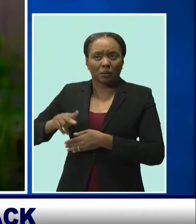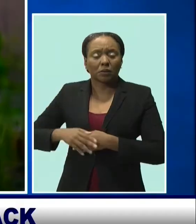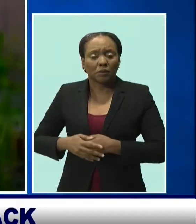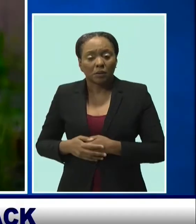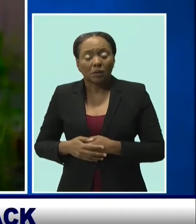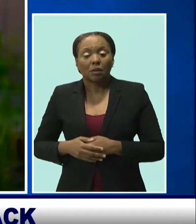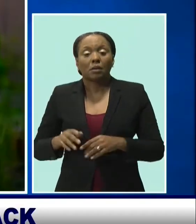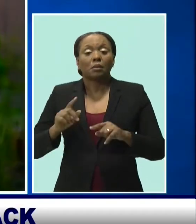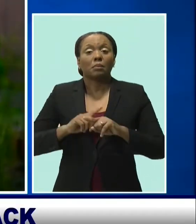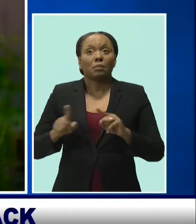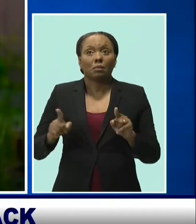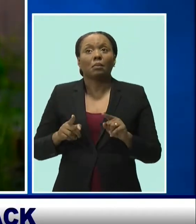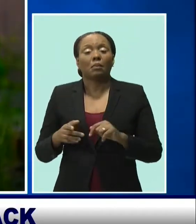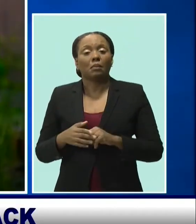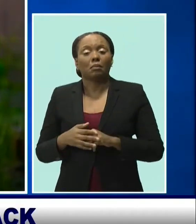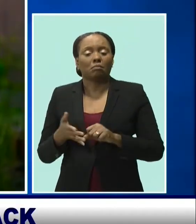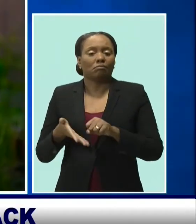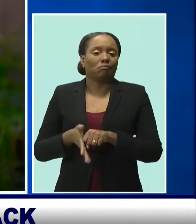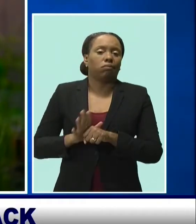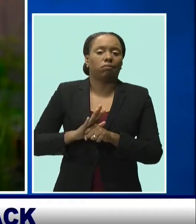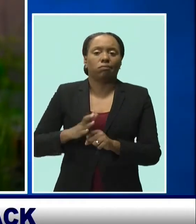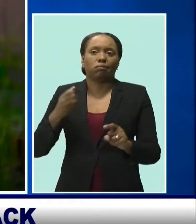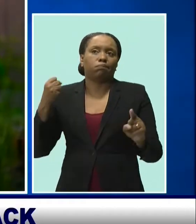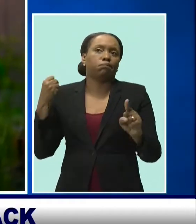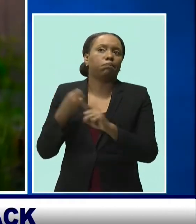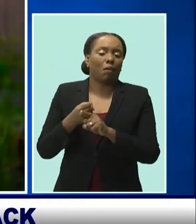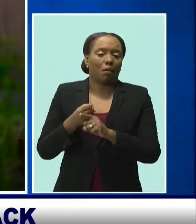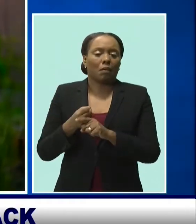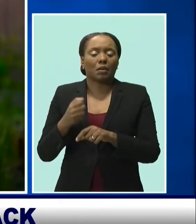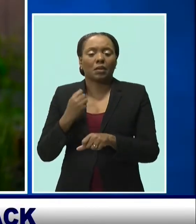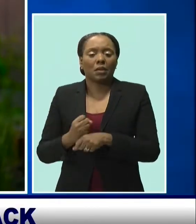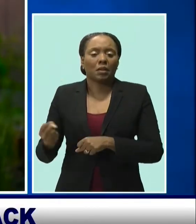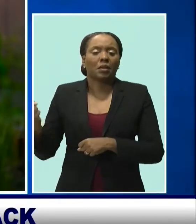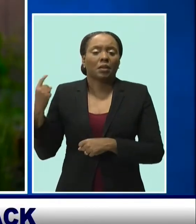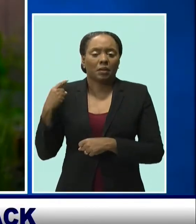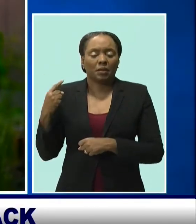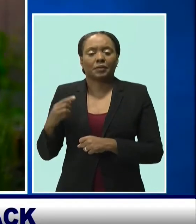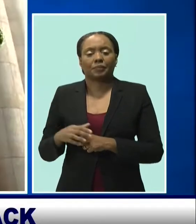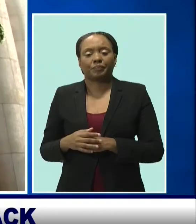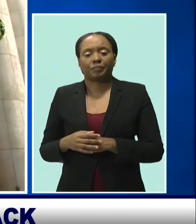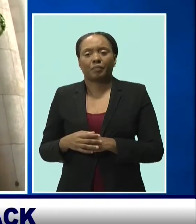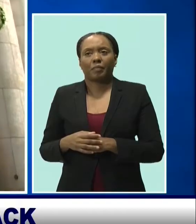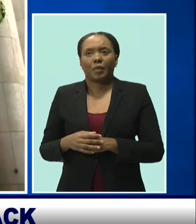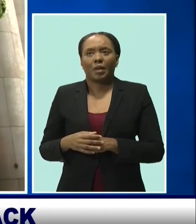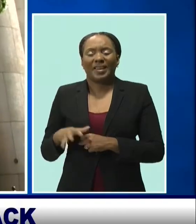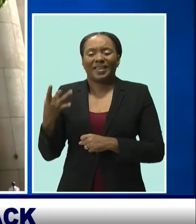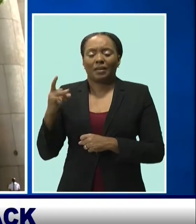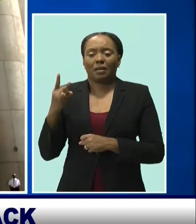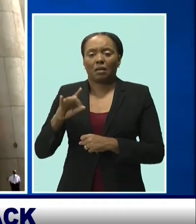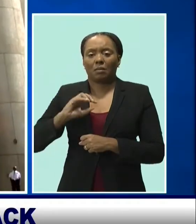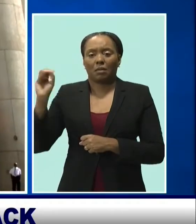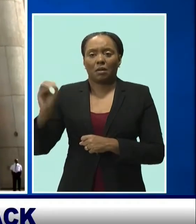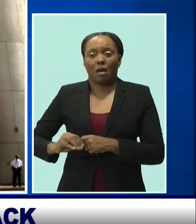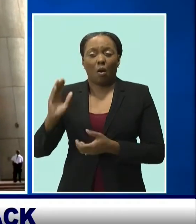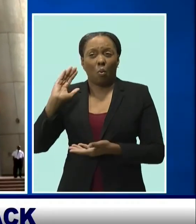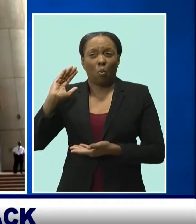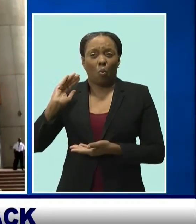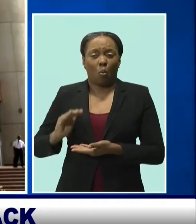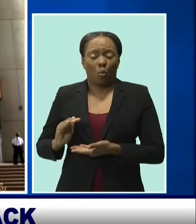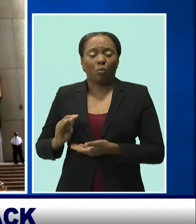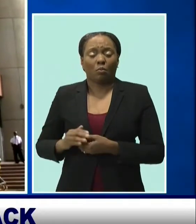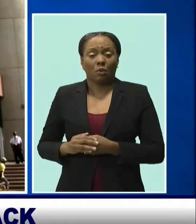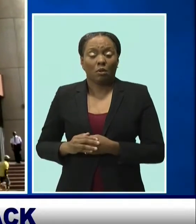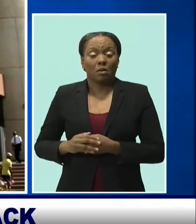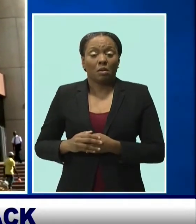took a significant toll on the economy in 2020, resulting in contraction of 18%. Responding to the